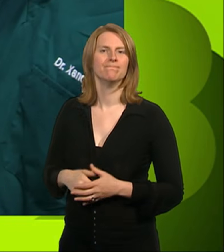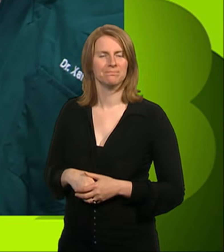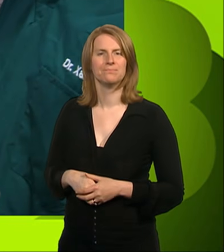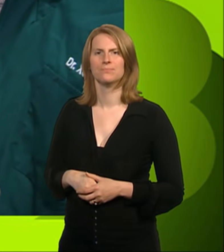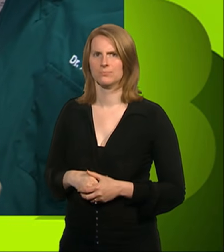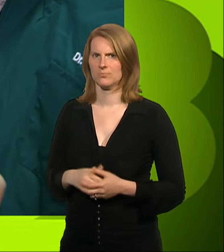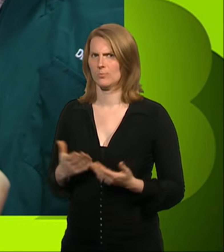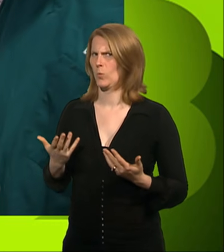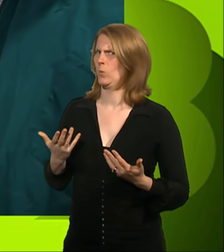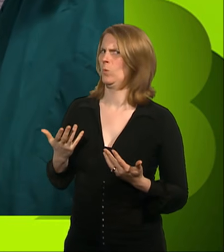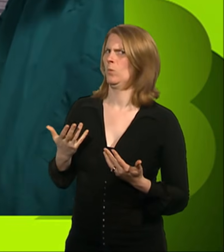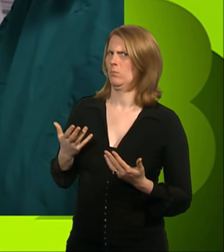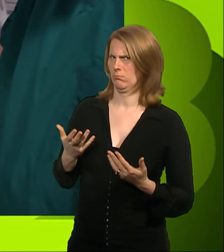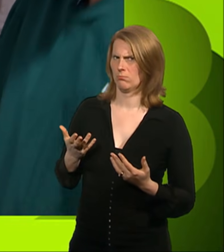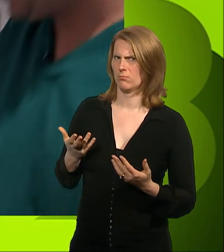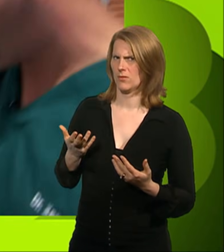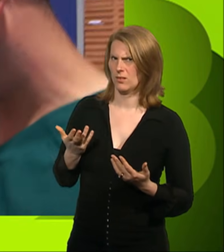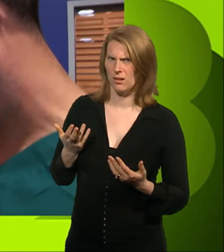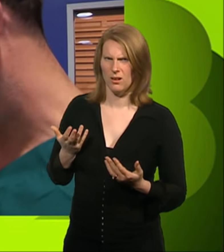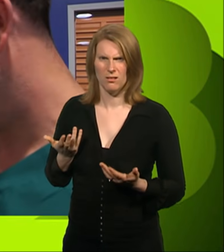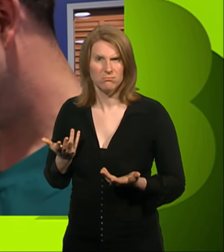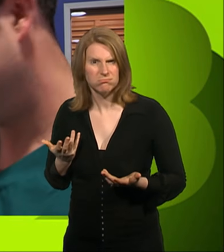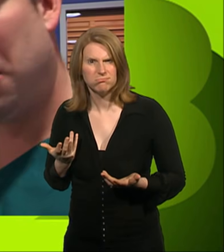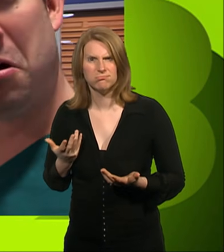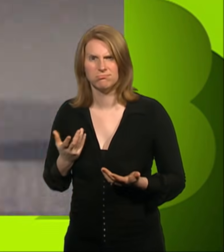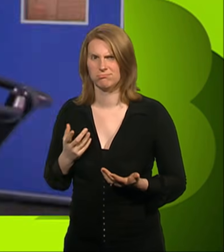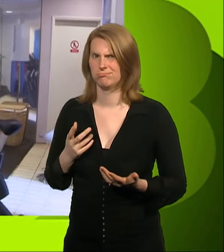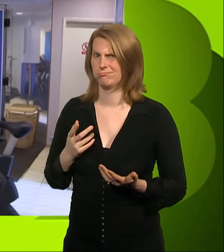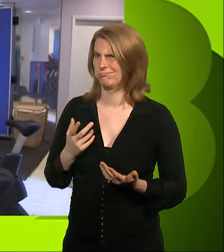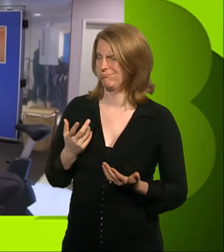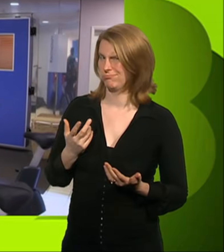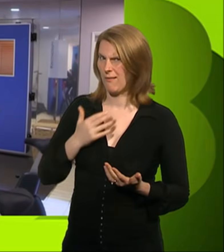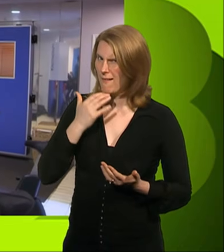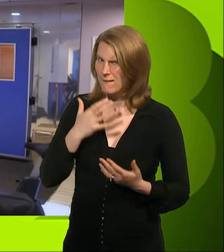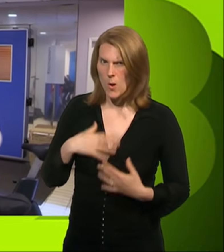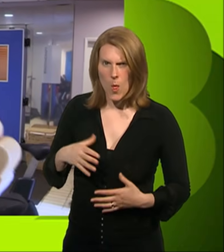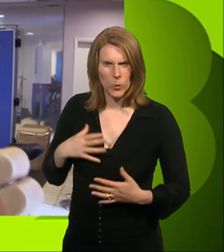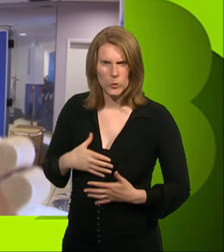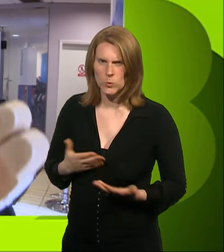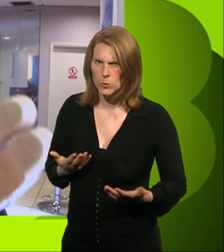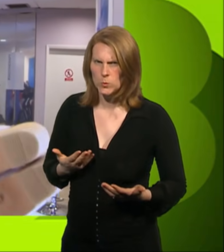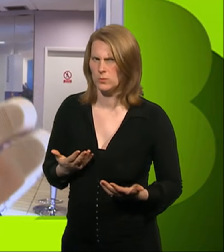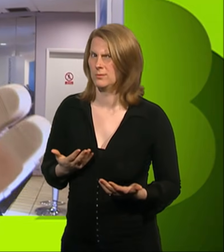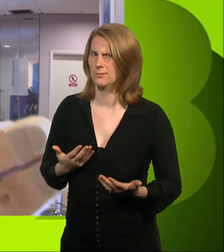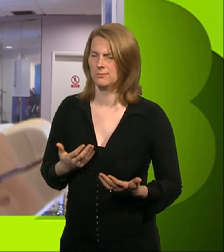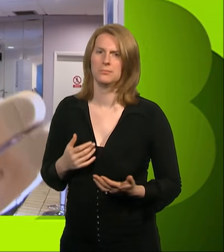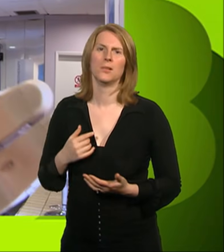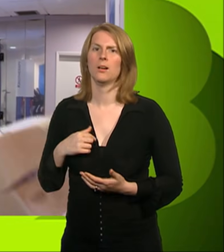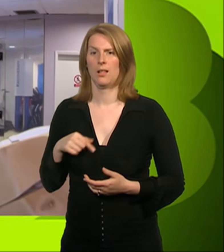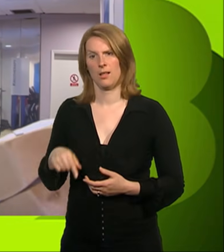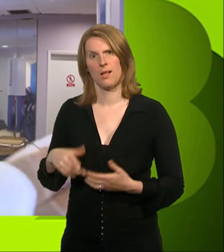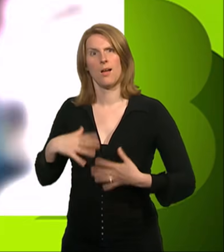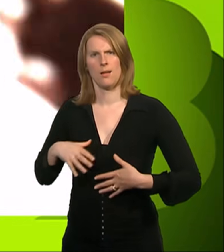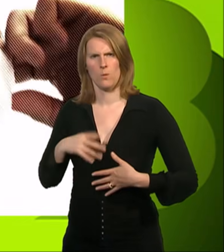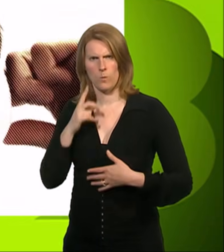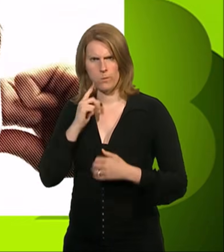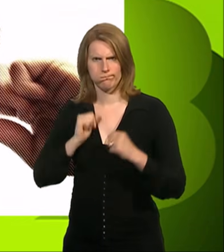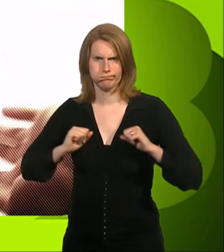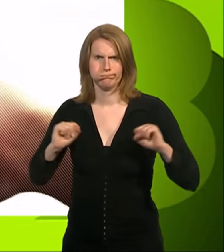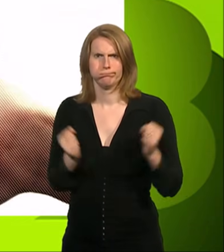What do I mean perfect? This doesn't look like nearly enough clothes. I might be cold, but at least I'm going to look